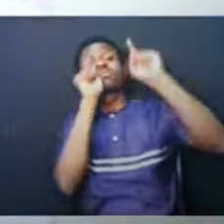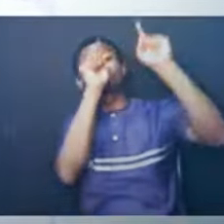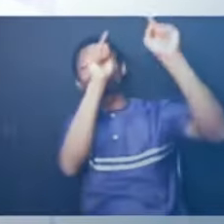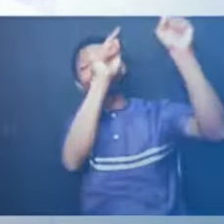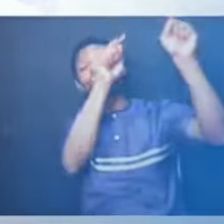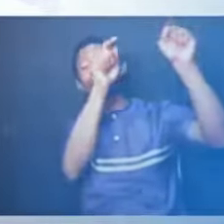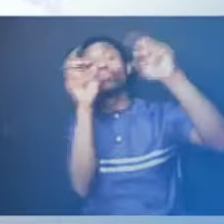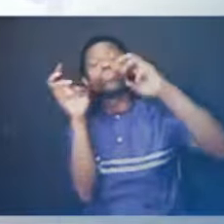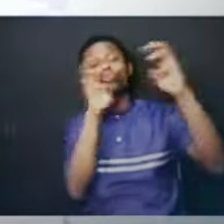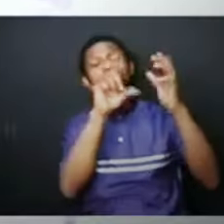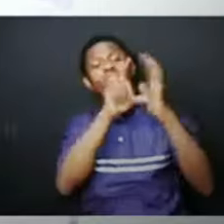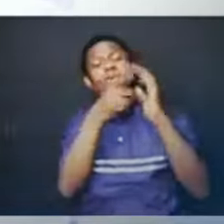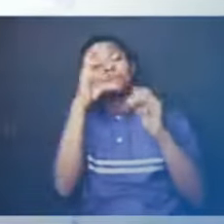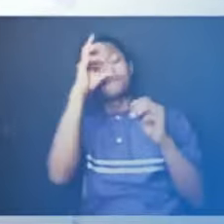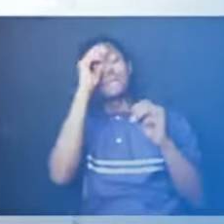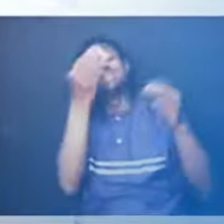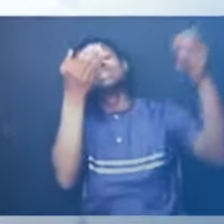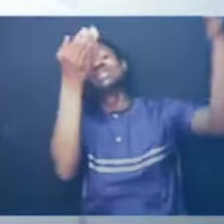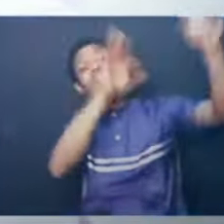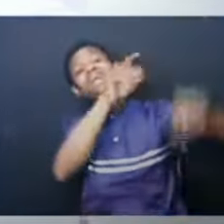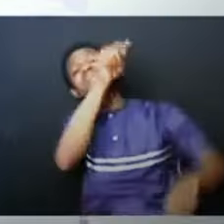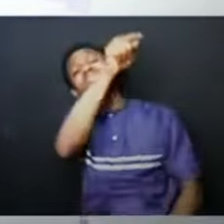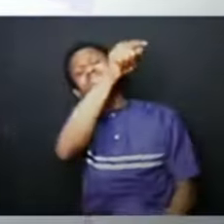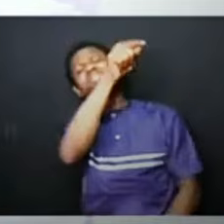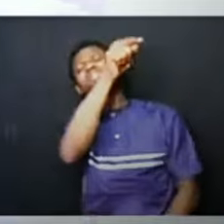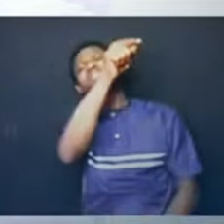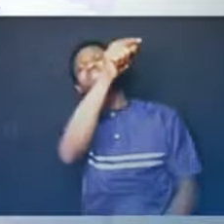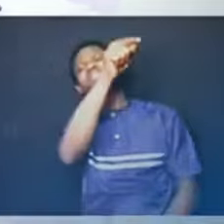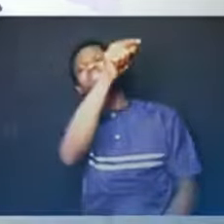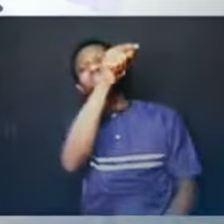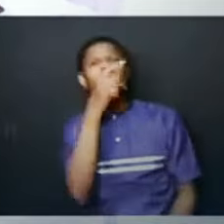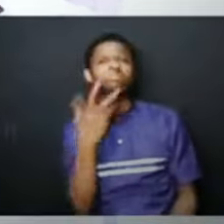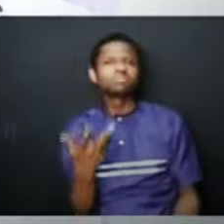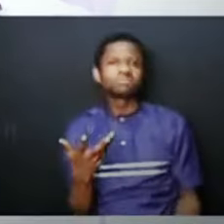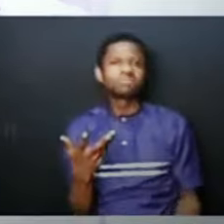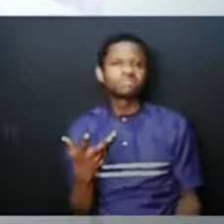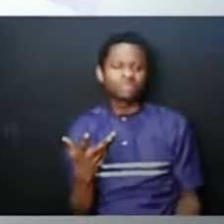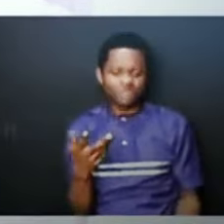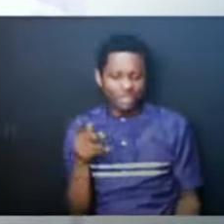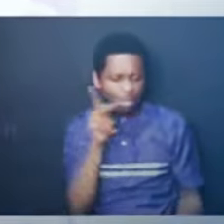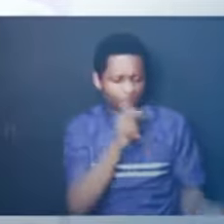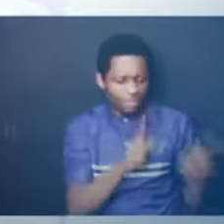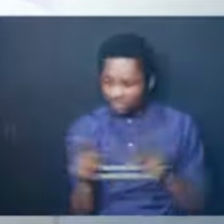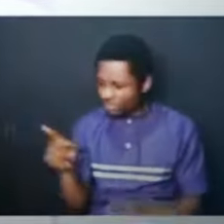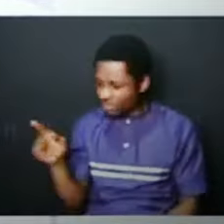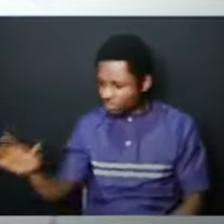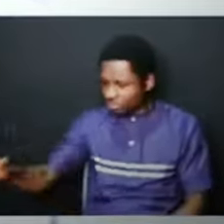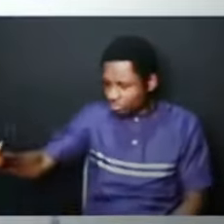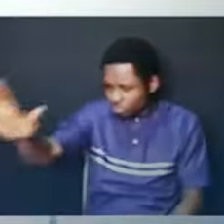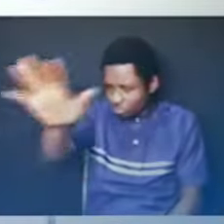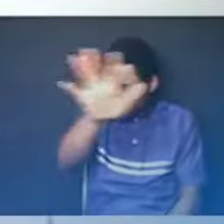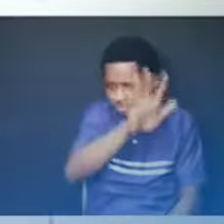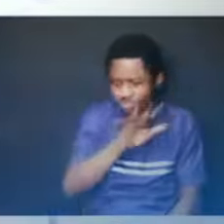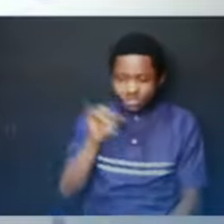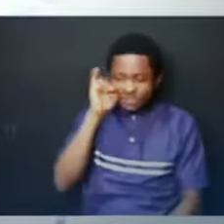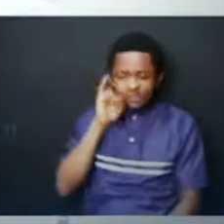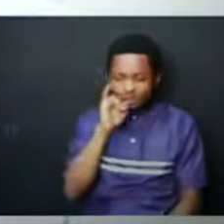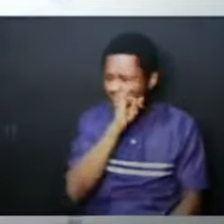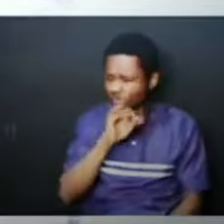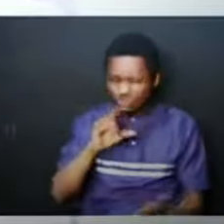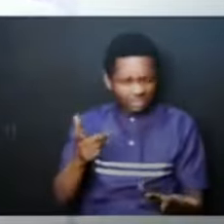for the husband of this woman to die, because he went out for battle for the people of Israel, and for the king